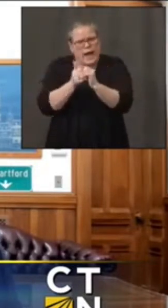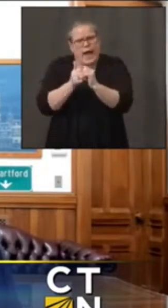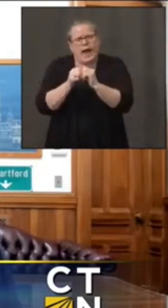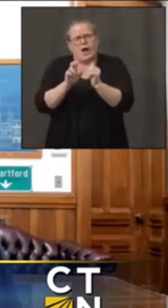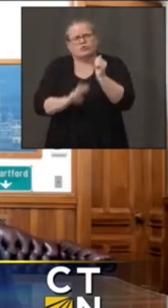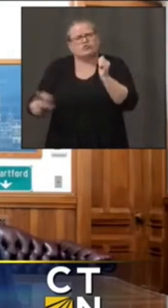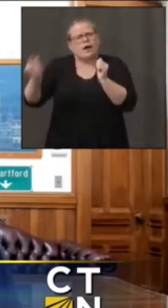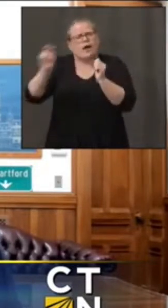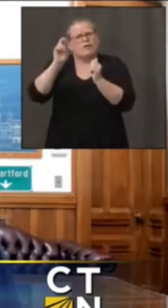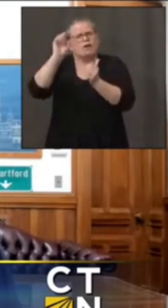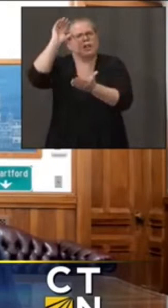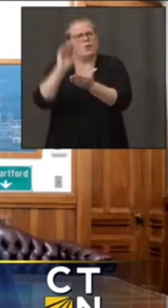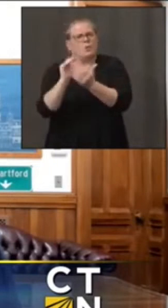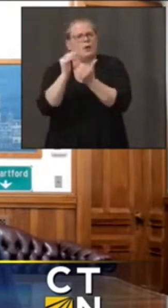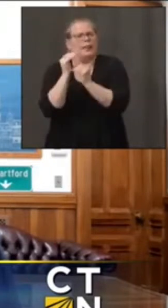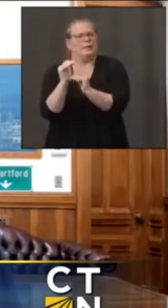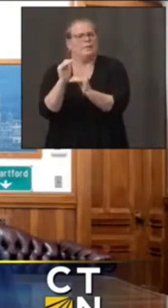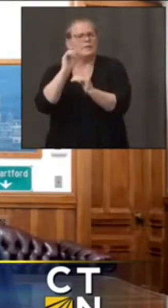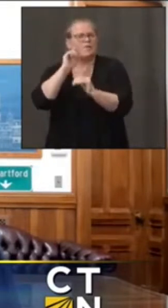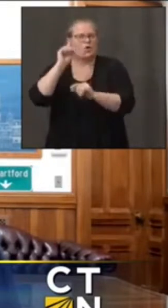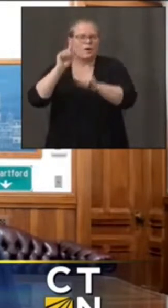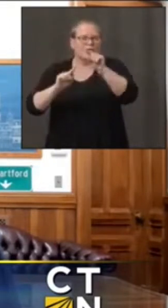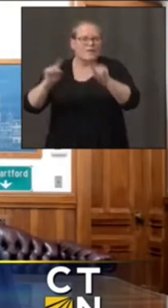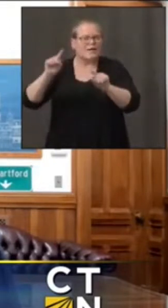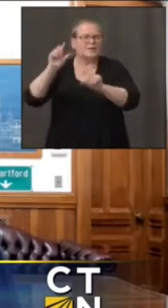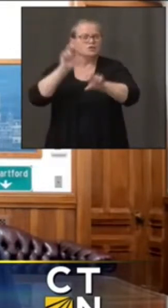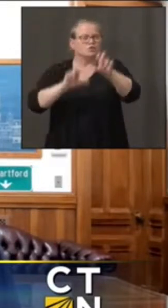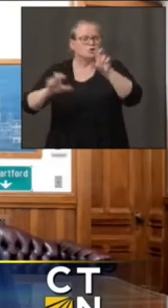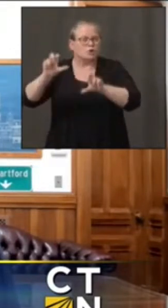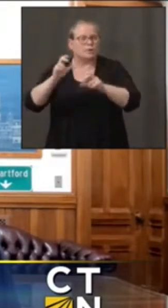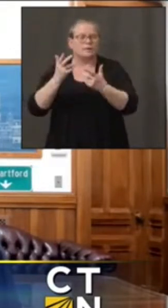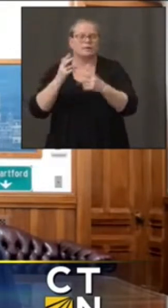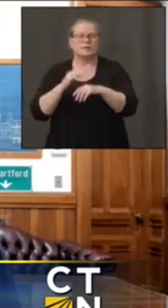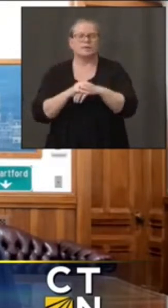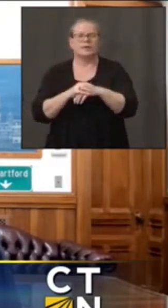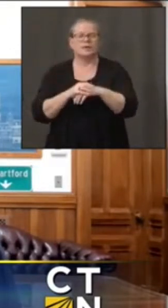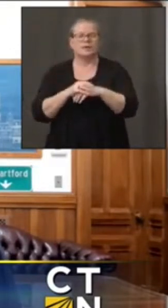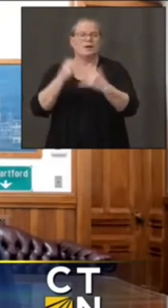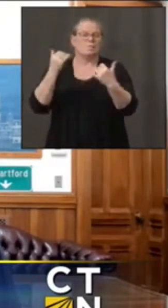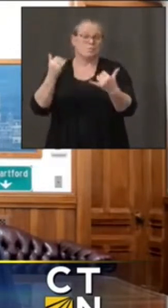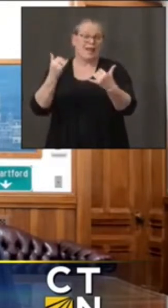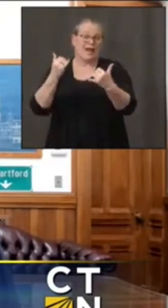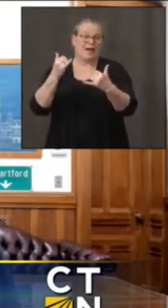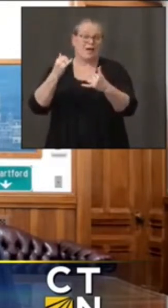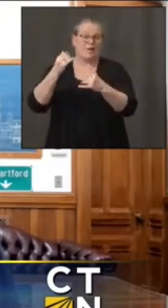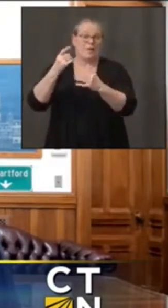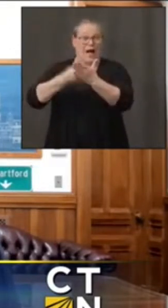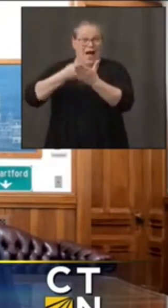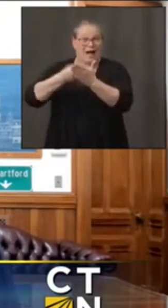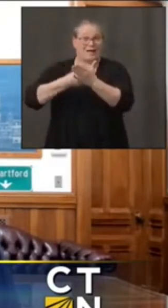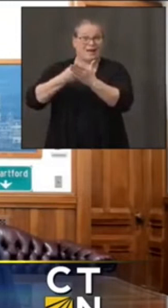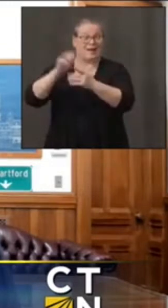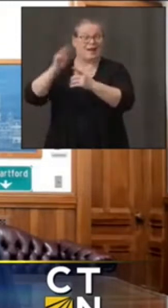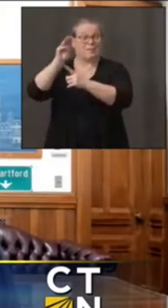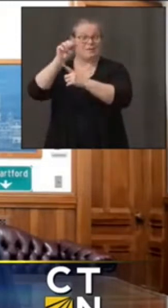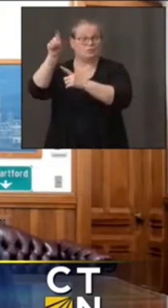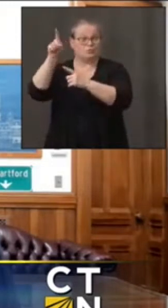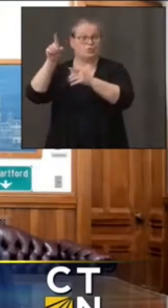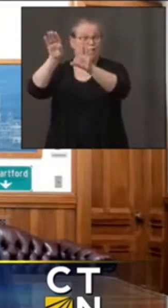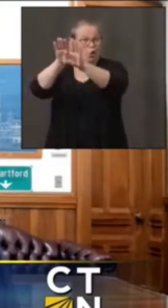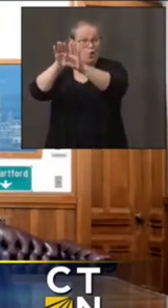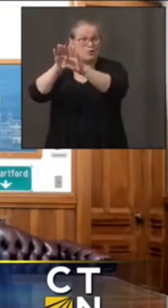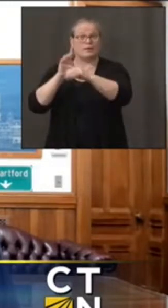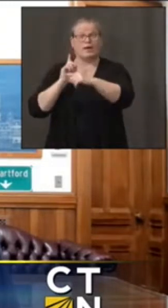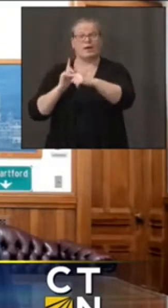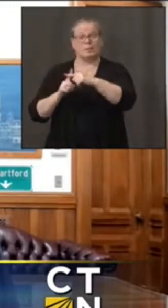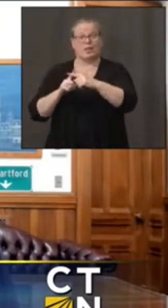travel for these various tournaments, particularly dealing with not only the closures of hockey rinks that are happening not only in Massachusetts but also